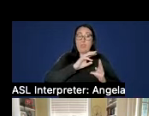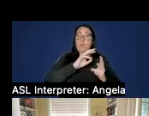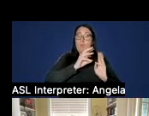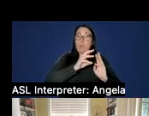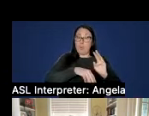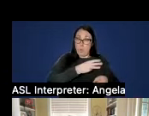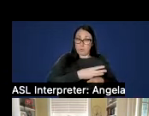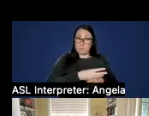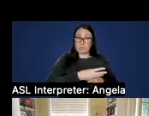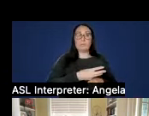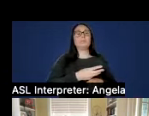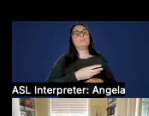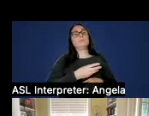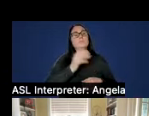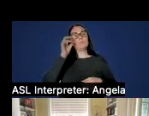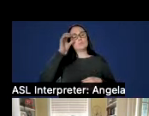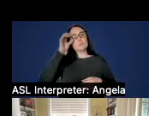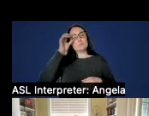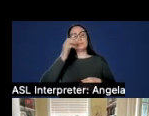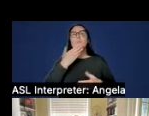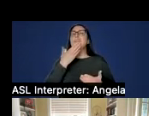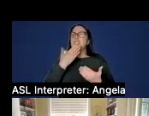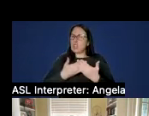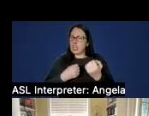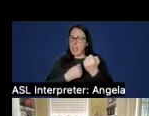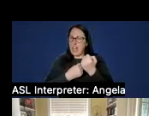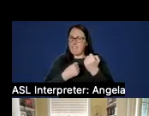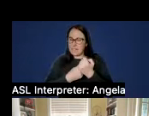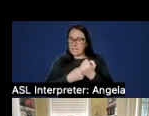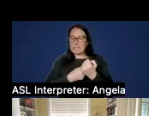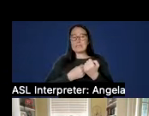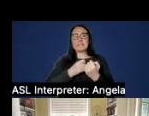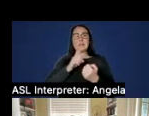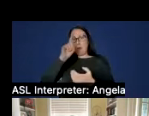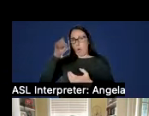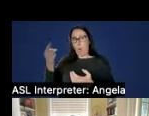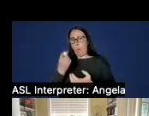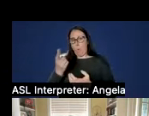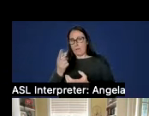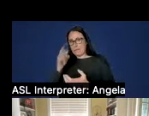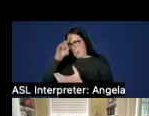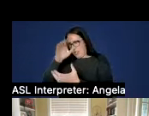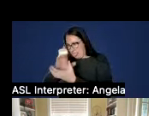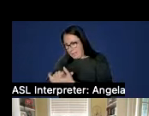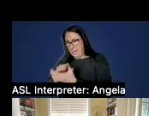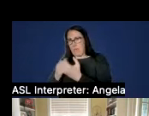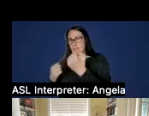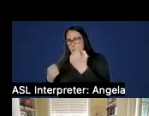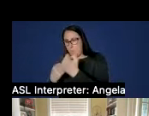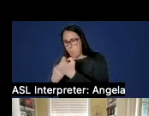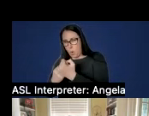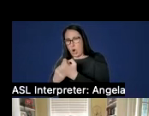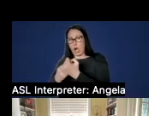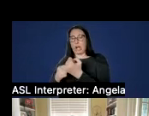things. And as good advocates, we'll meet folks where they are at. It's our role to believe, support, and assist with